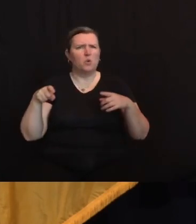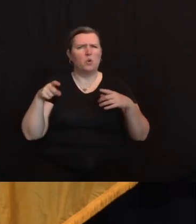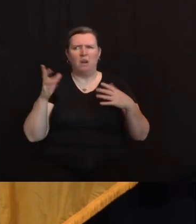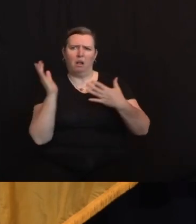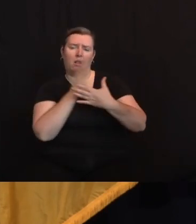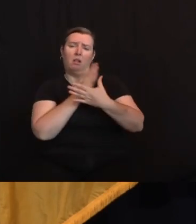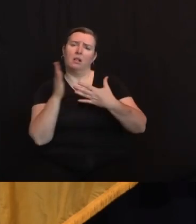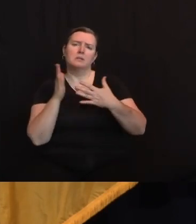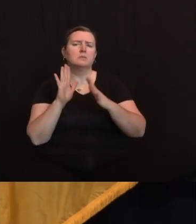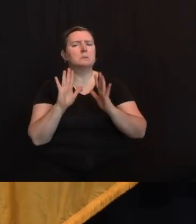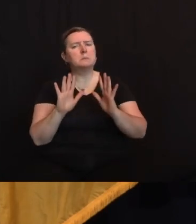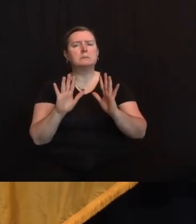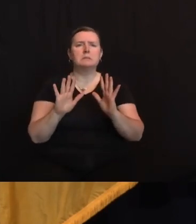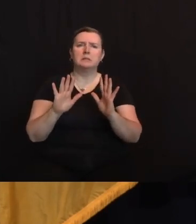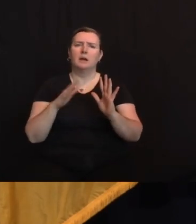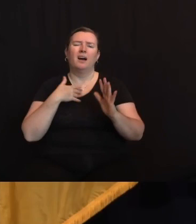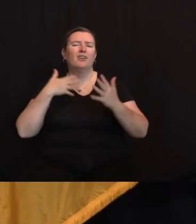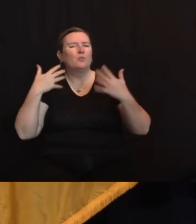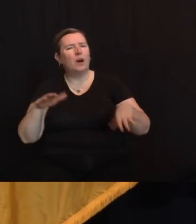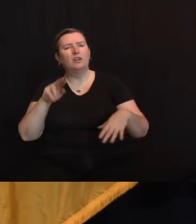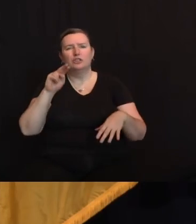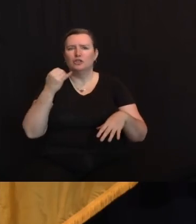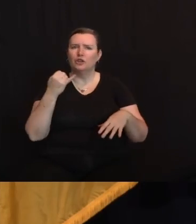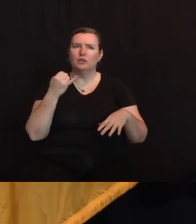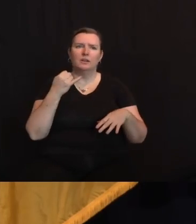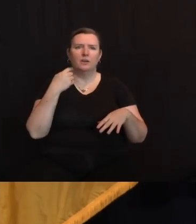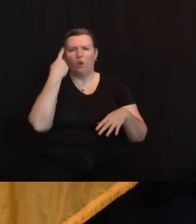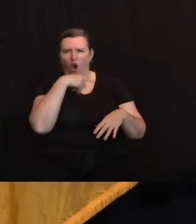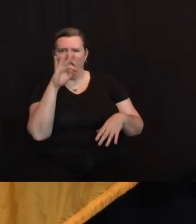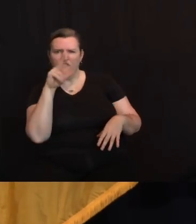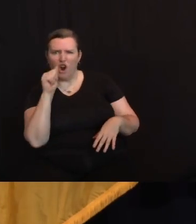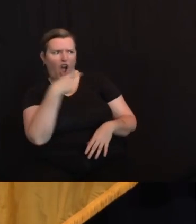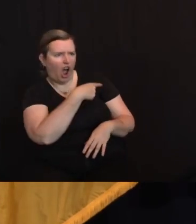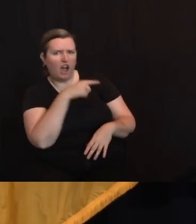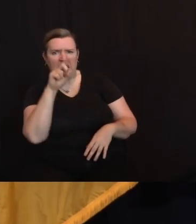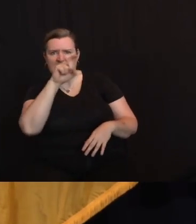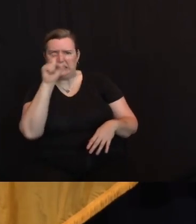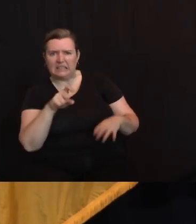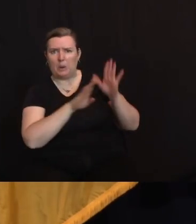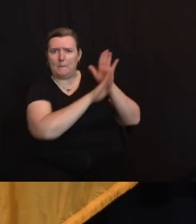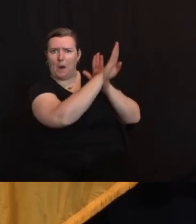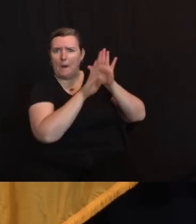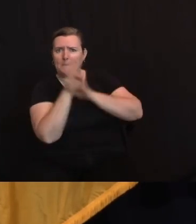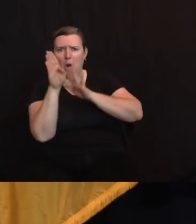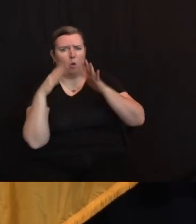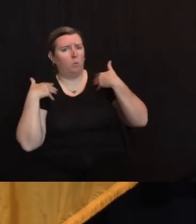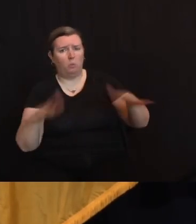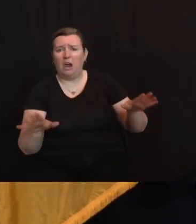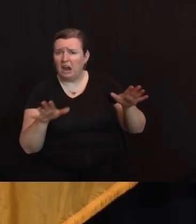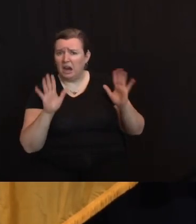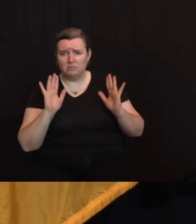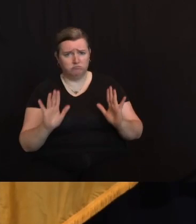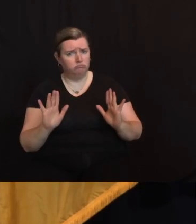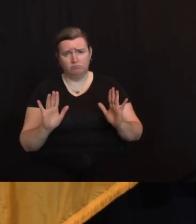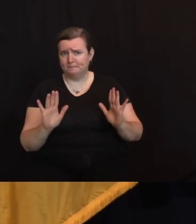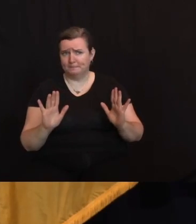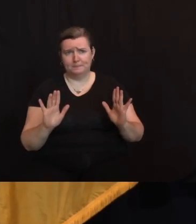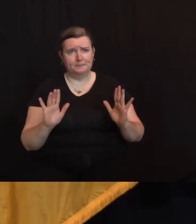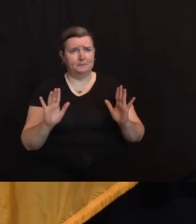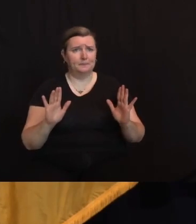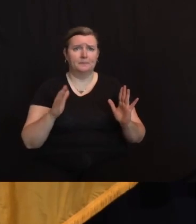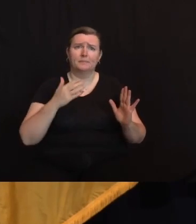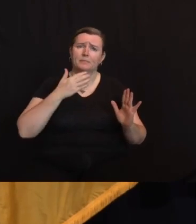don't want to start looking like Florida and Arizona and Texas right now. But it is clearly better, and